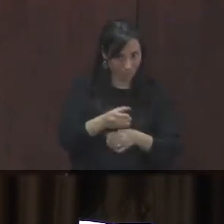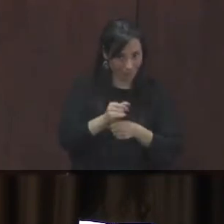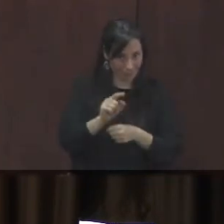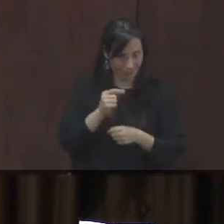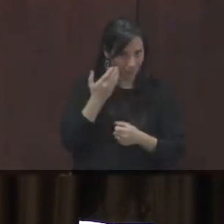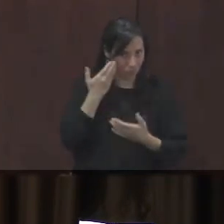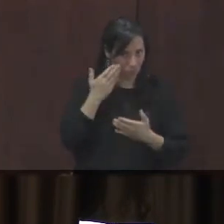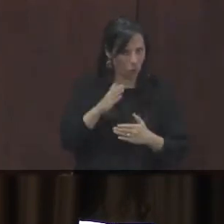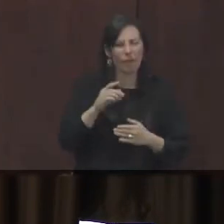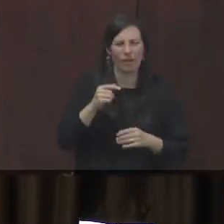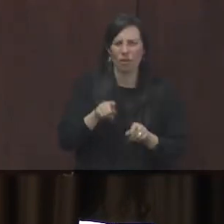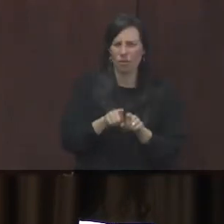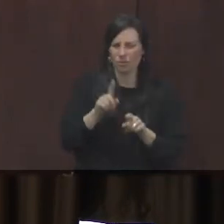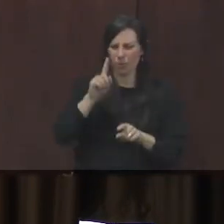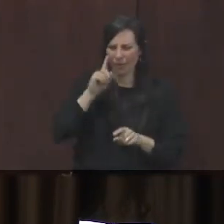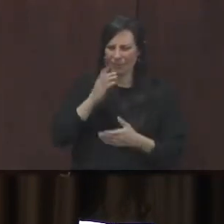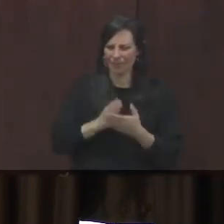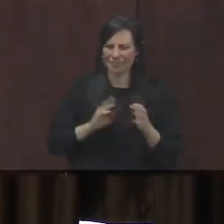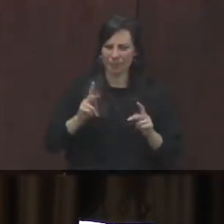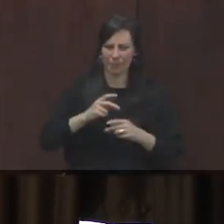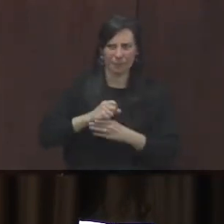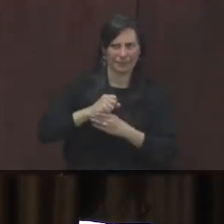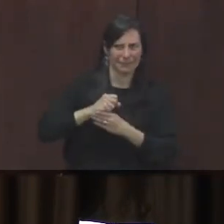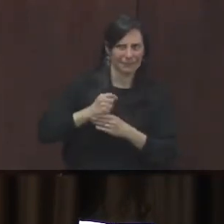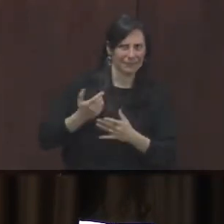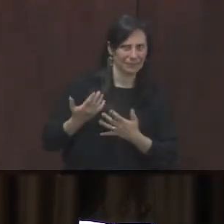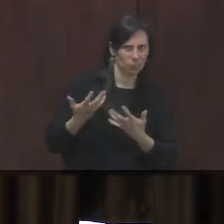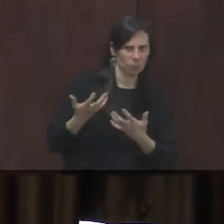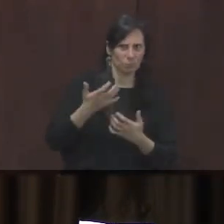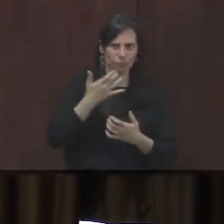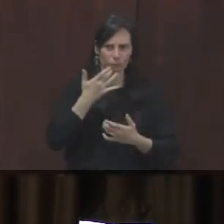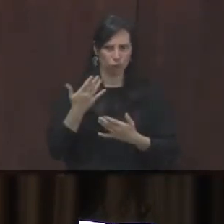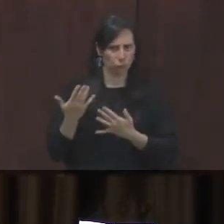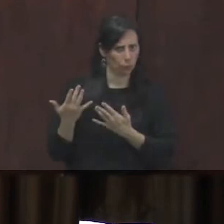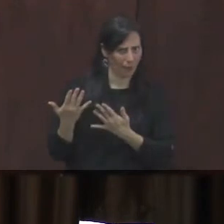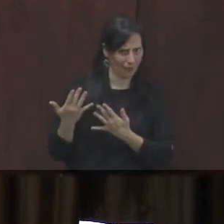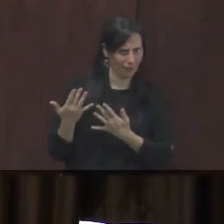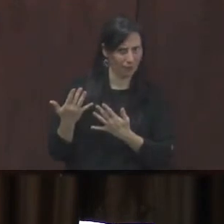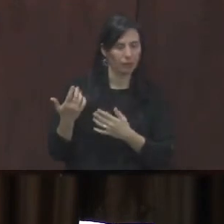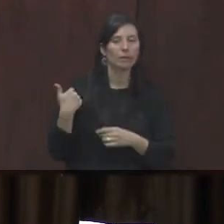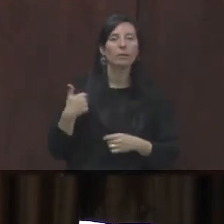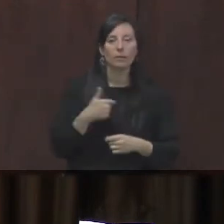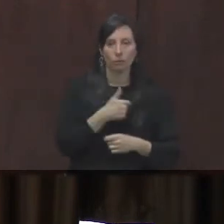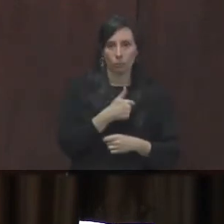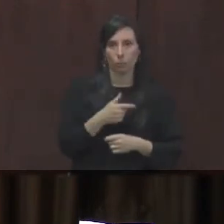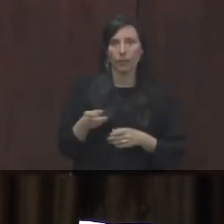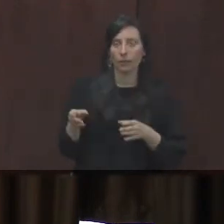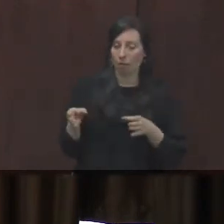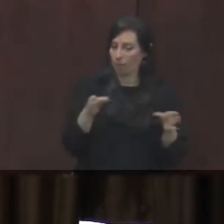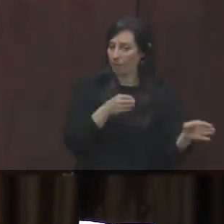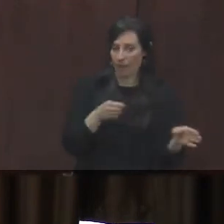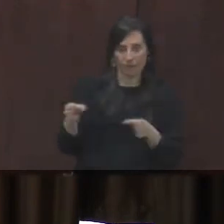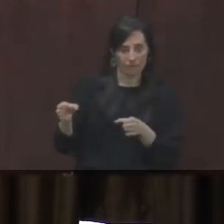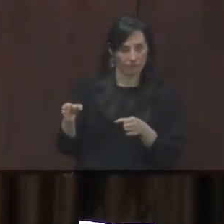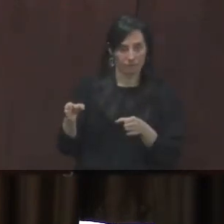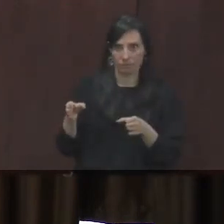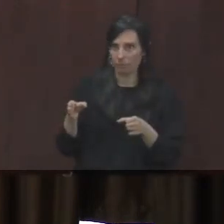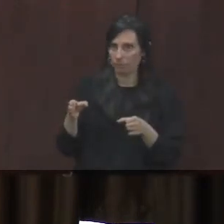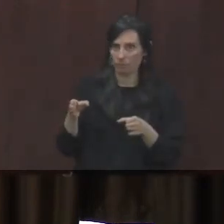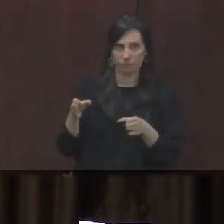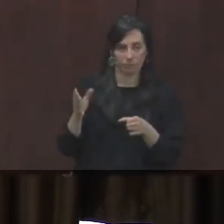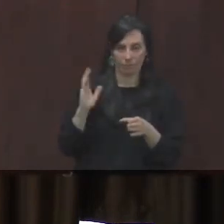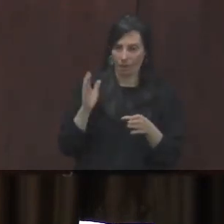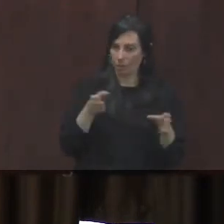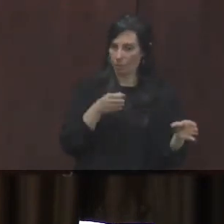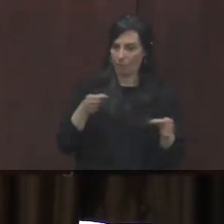apprehensive and waiting to get it. We fully plan to expand our vaccination